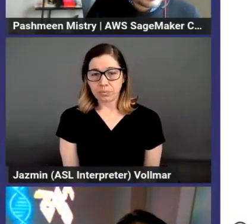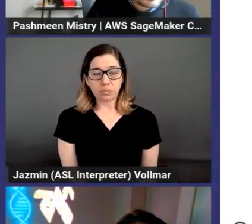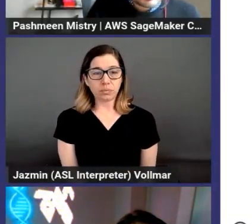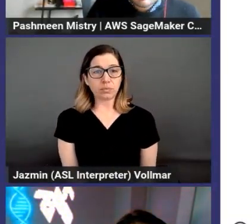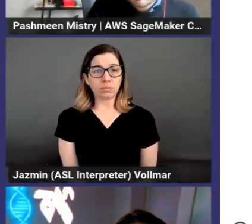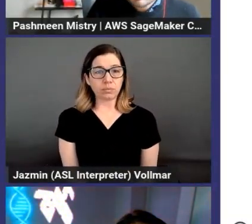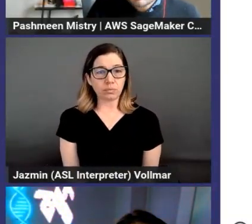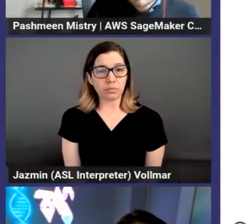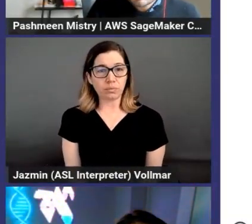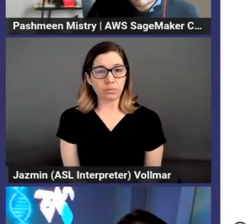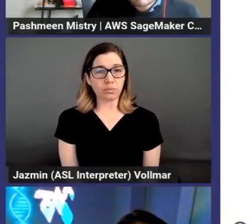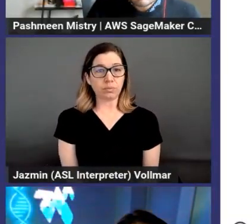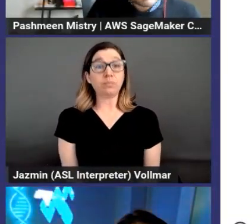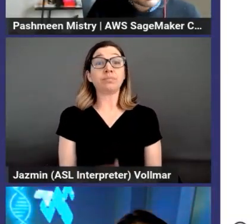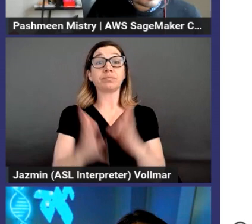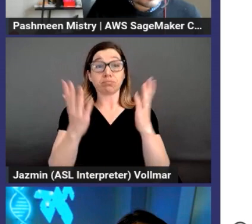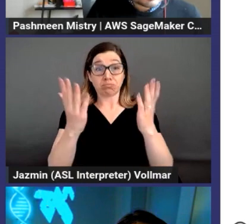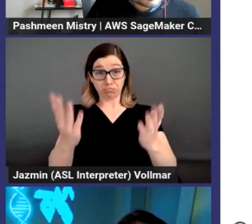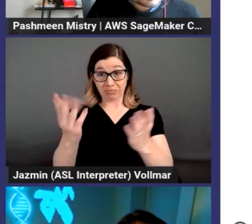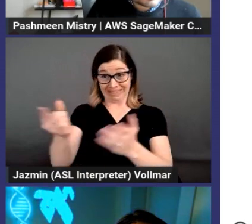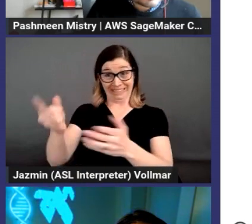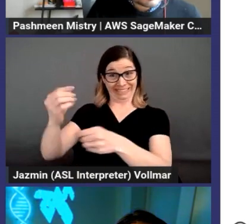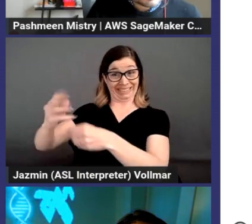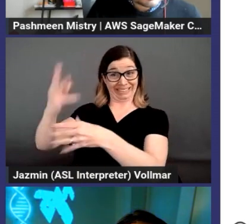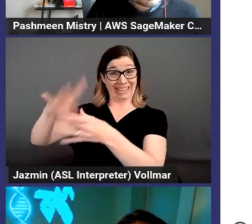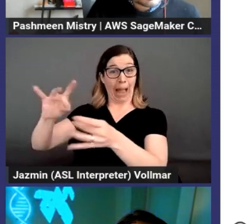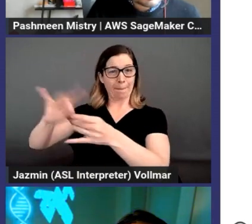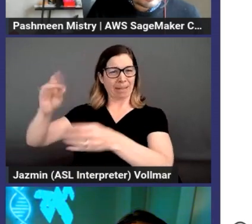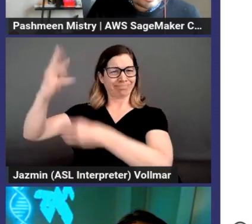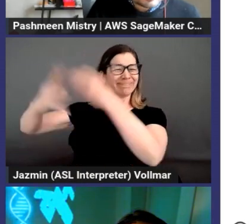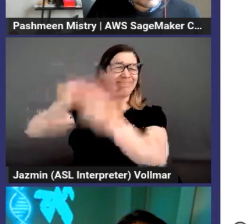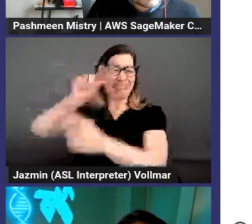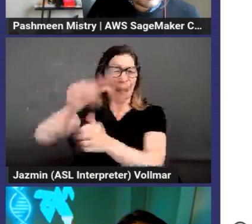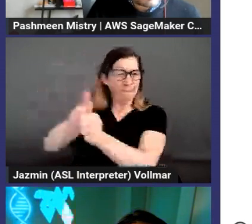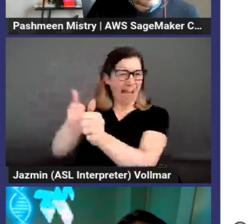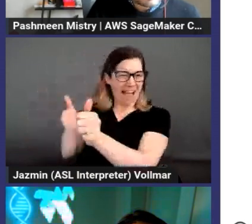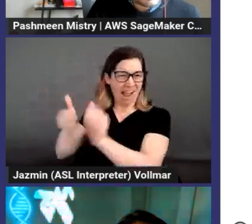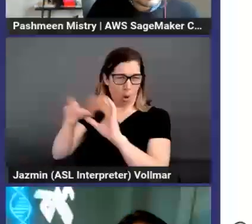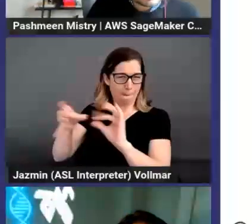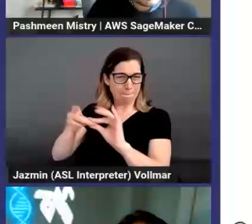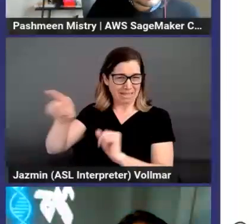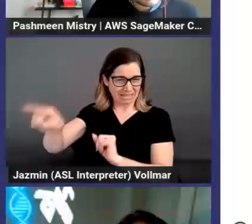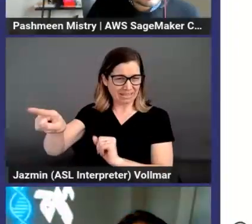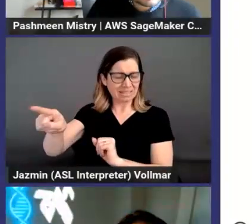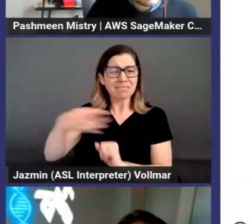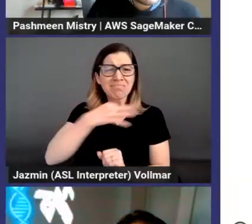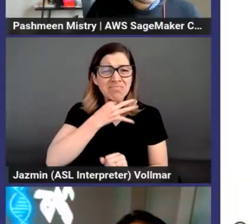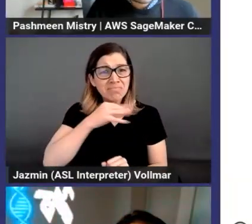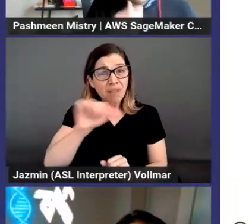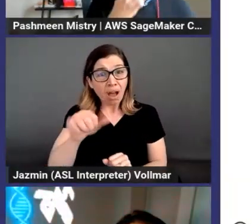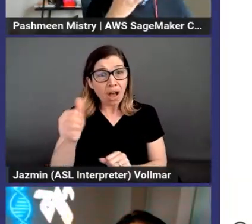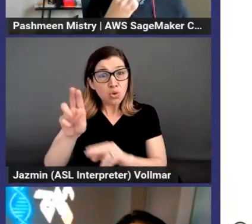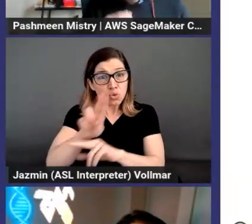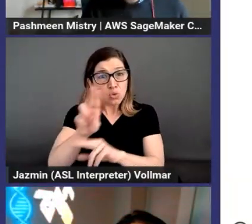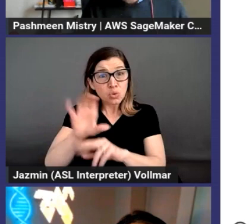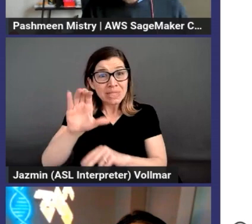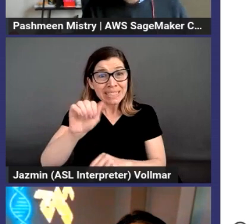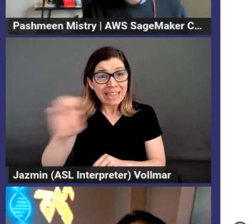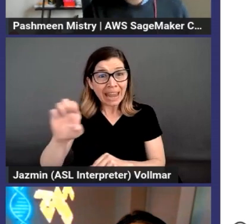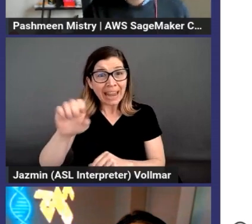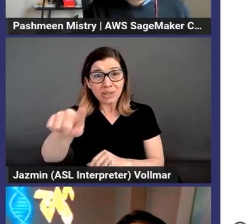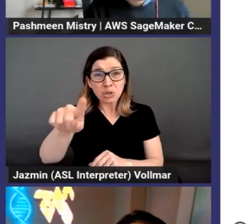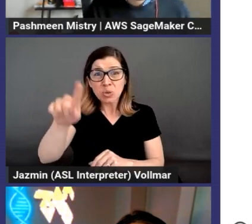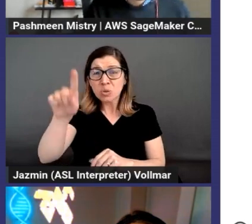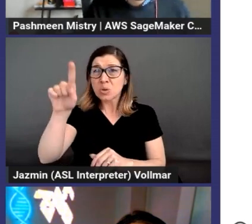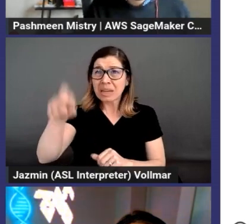Now, while we're waiting for the comments to come in, because it does take some time, are there any other use cases that you can think of